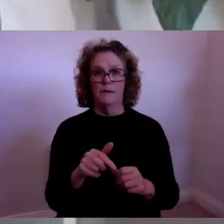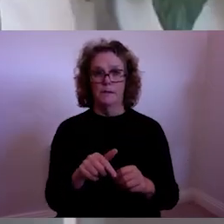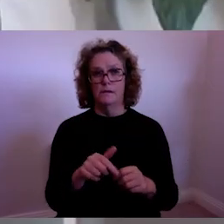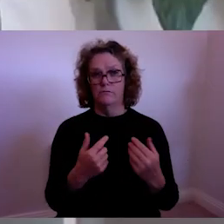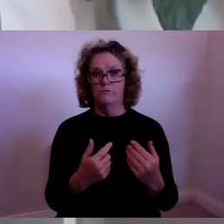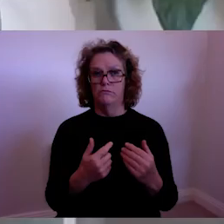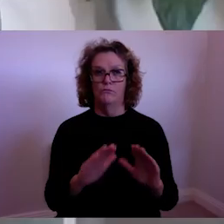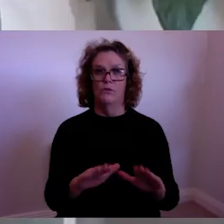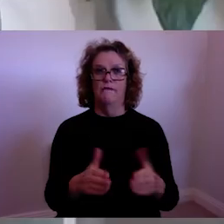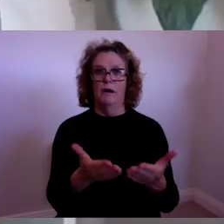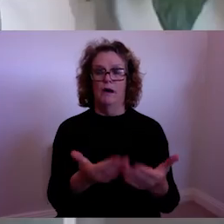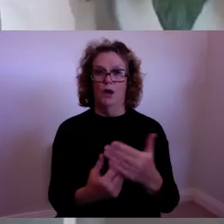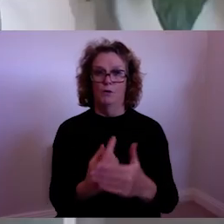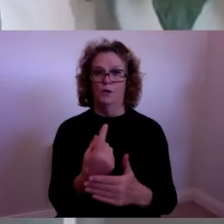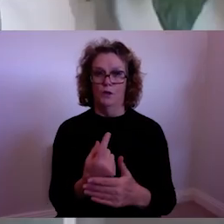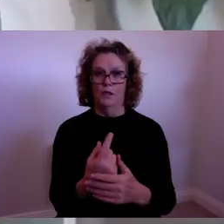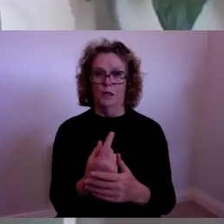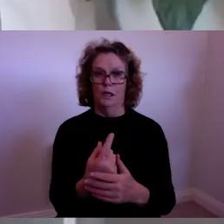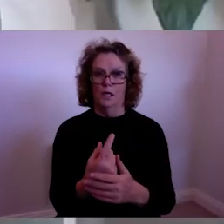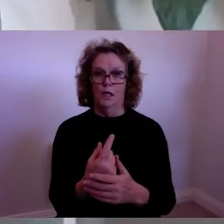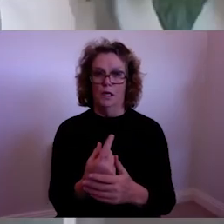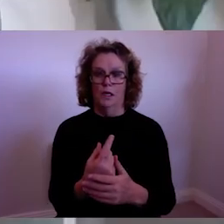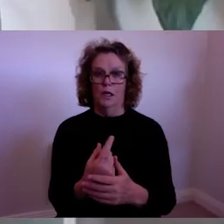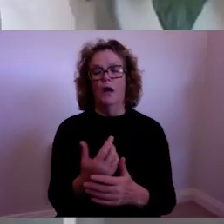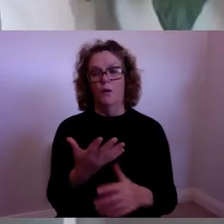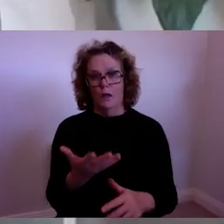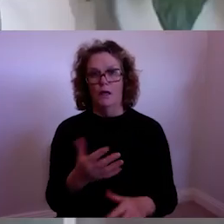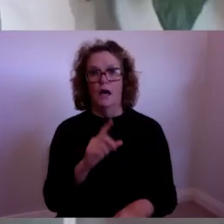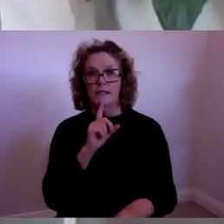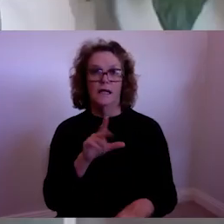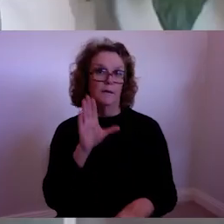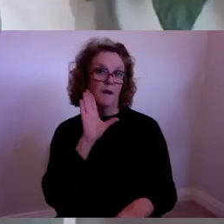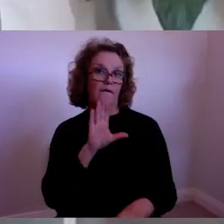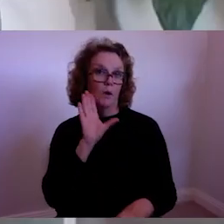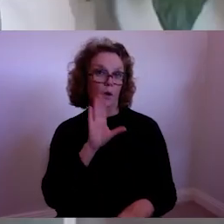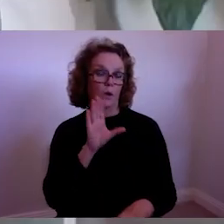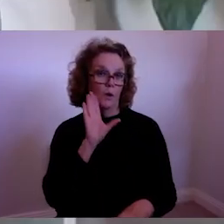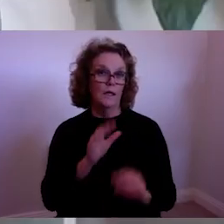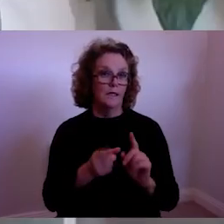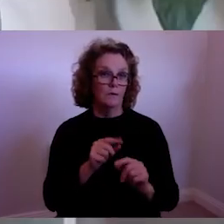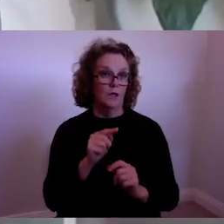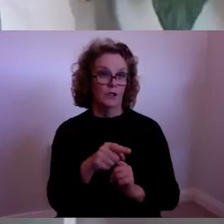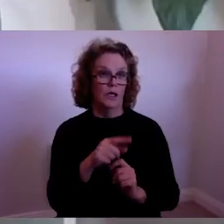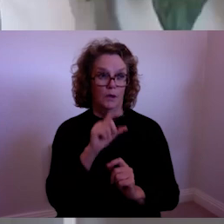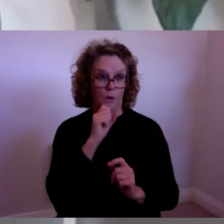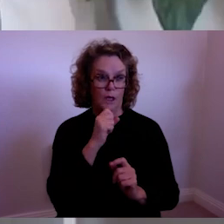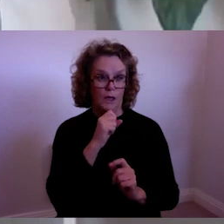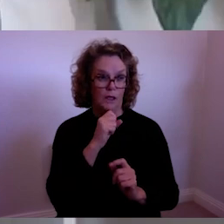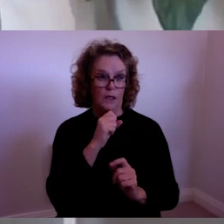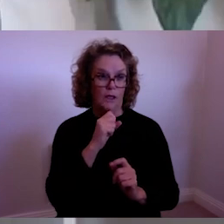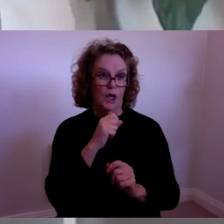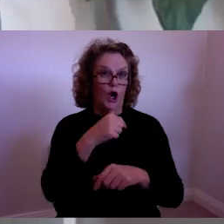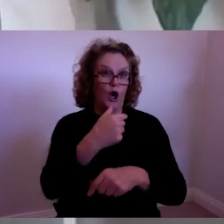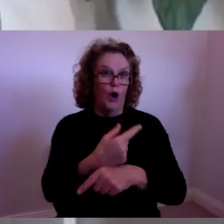I said before, it took a whole 24 hours for her to comment on the meeting the day before. So perhaps even having a way then to be able